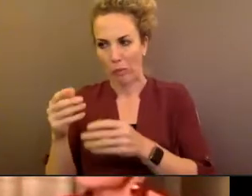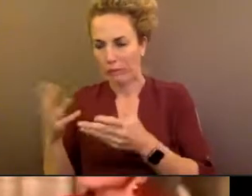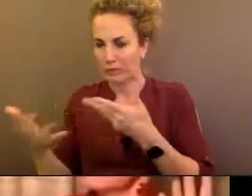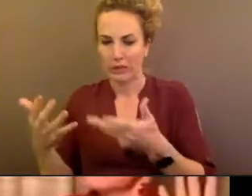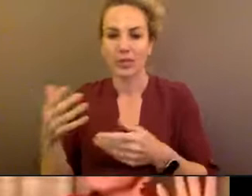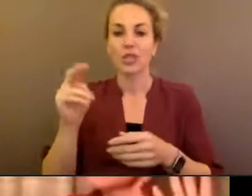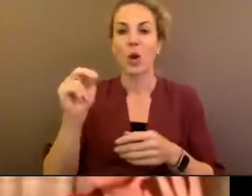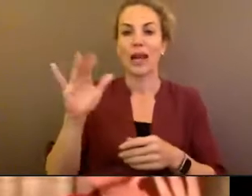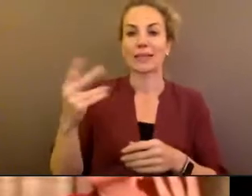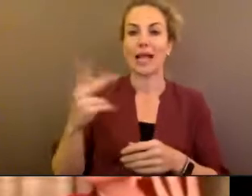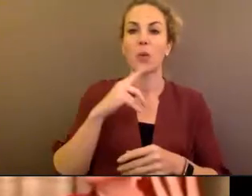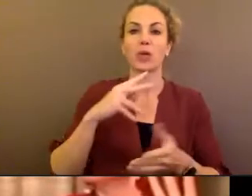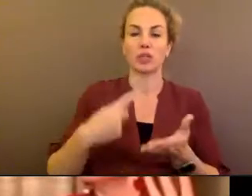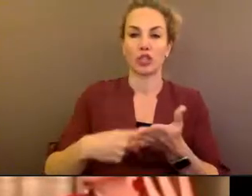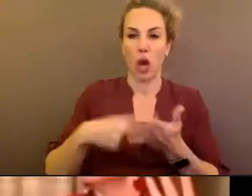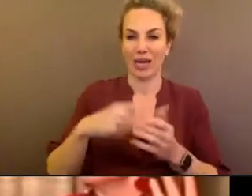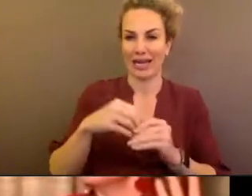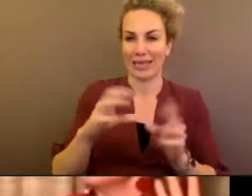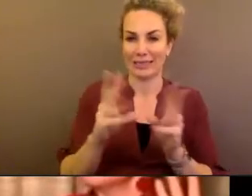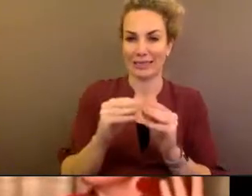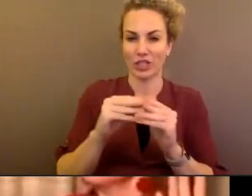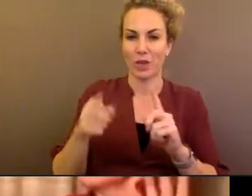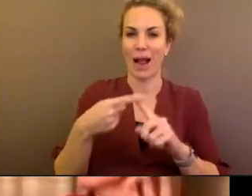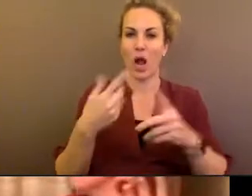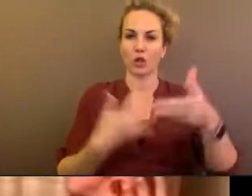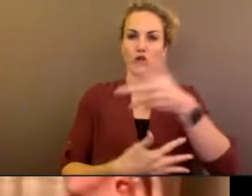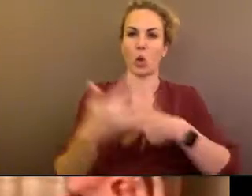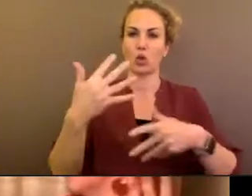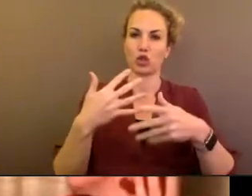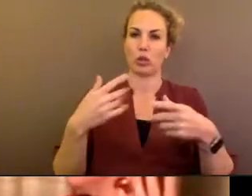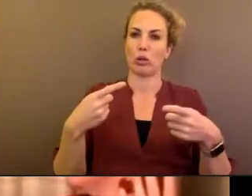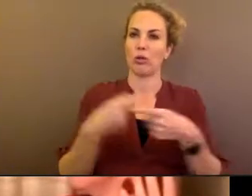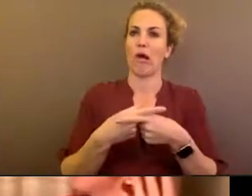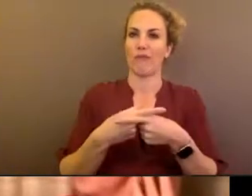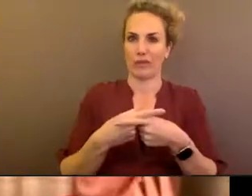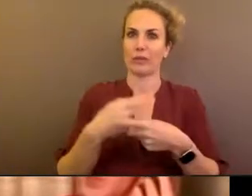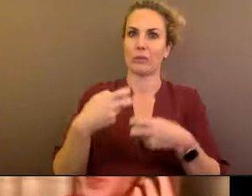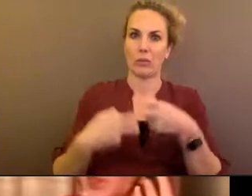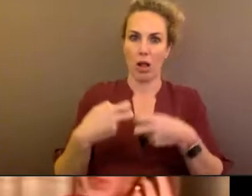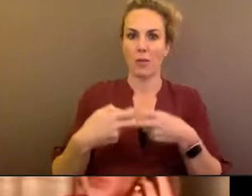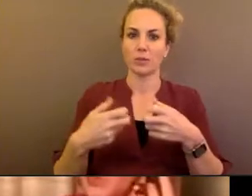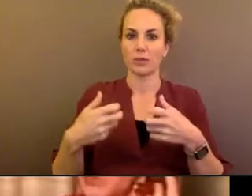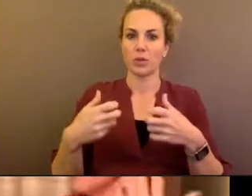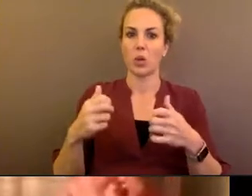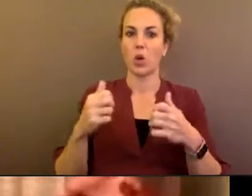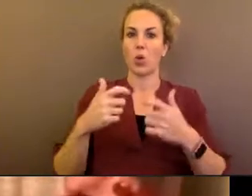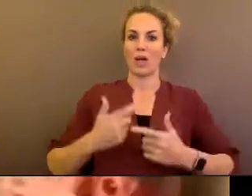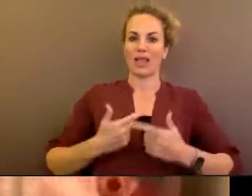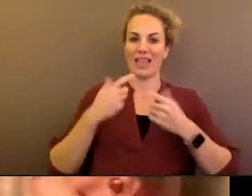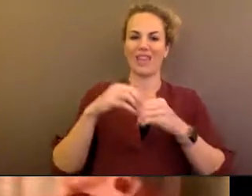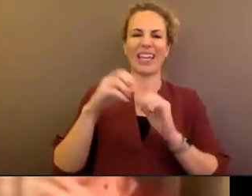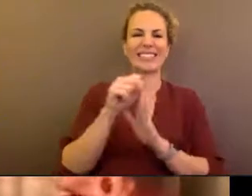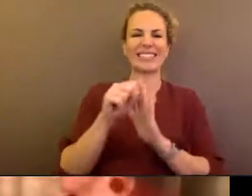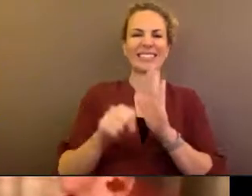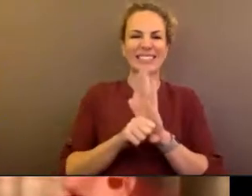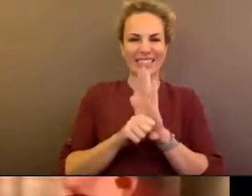talking in a session about the social dilemma of we live in states that have a